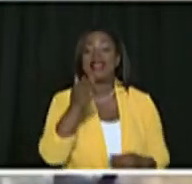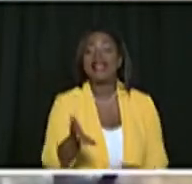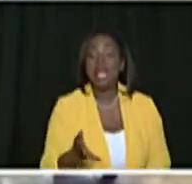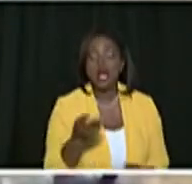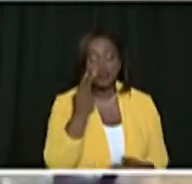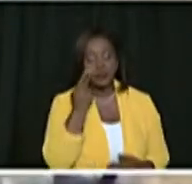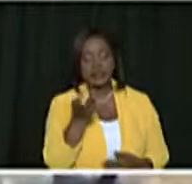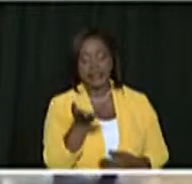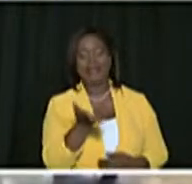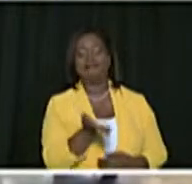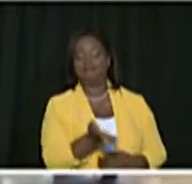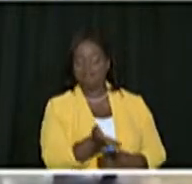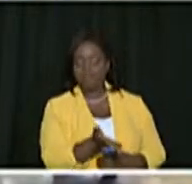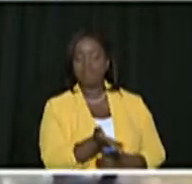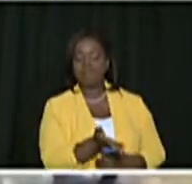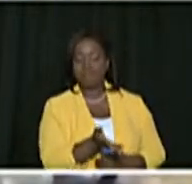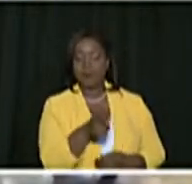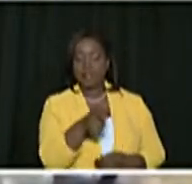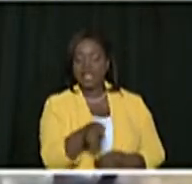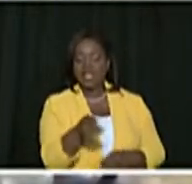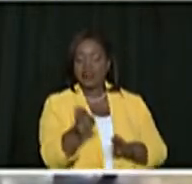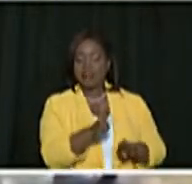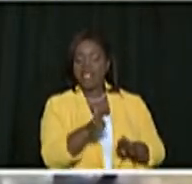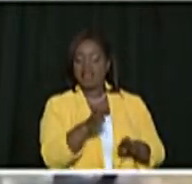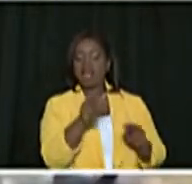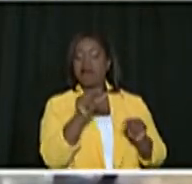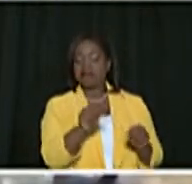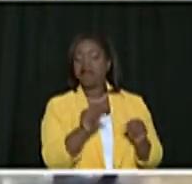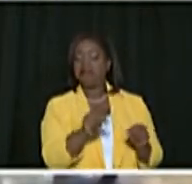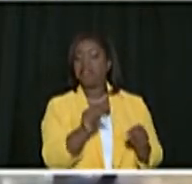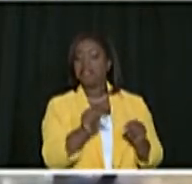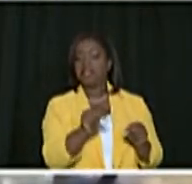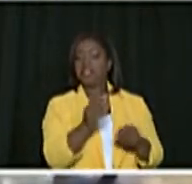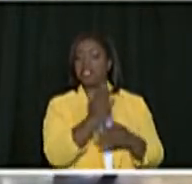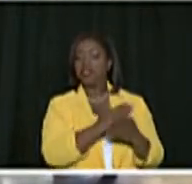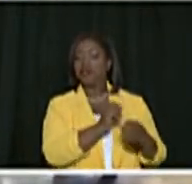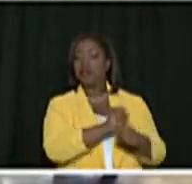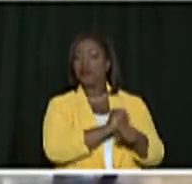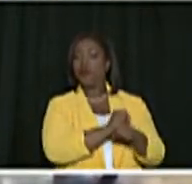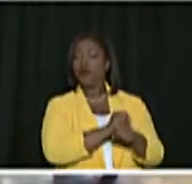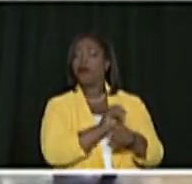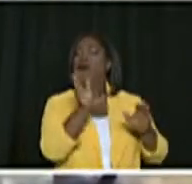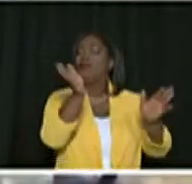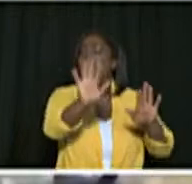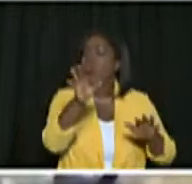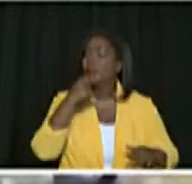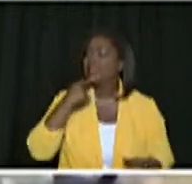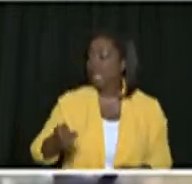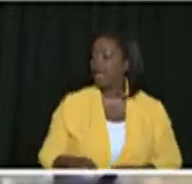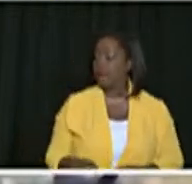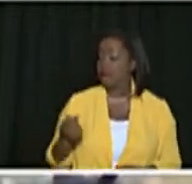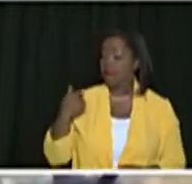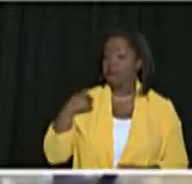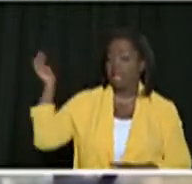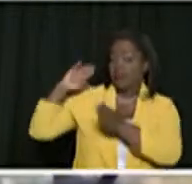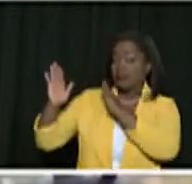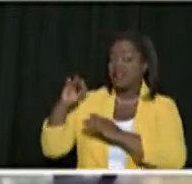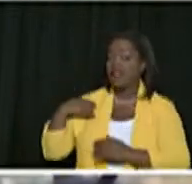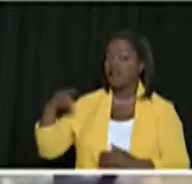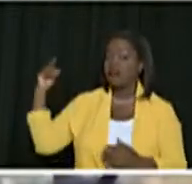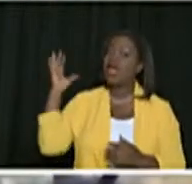do some work at this point in time. But don't say, well, I got some beating, so when the child is, I'm going to beat the child because it's going to change. Things